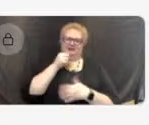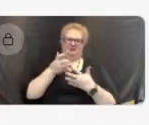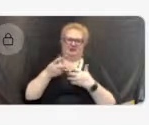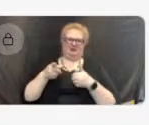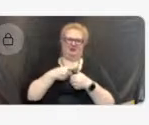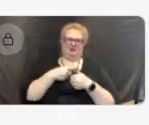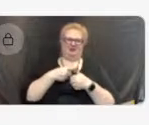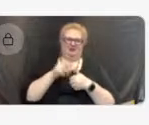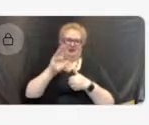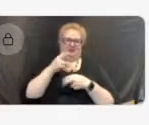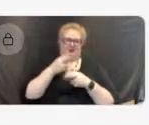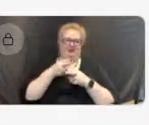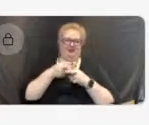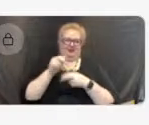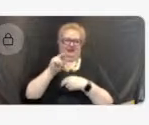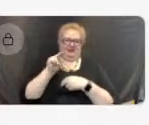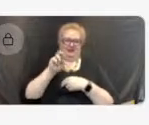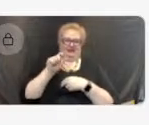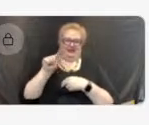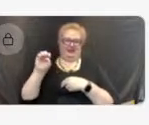Yes. Is your name Annette Shed?